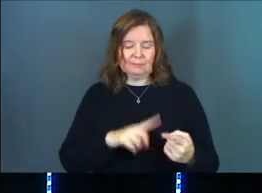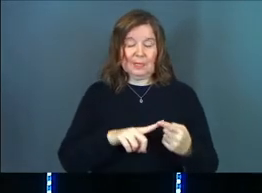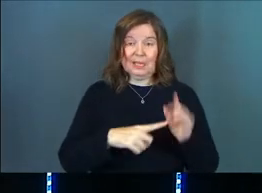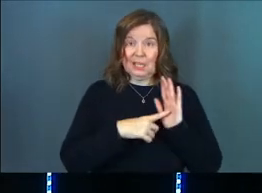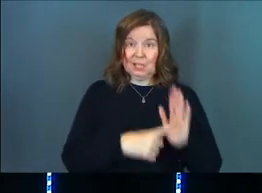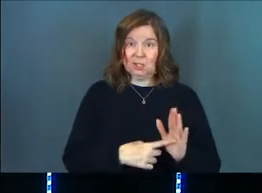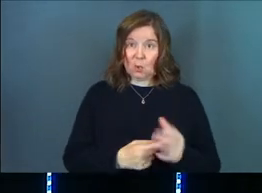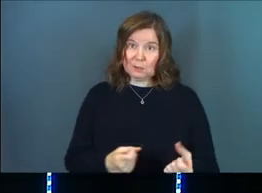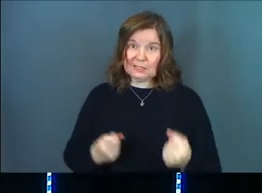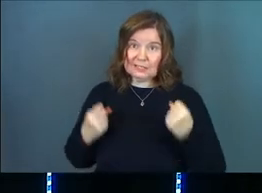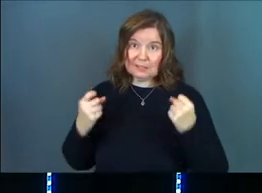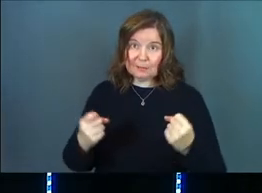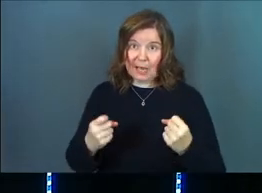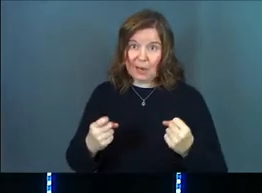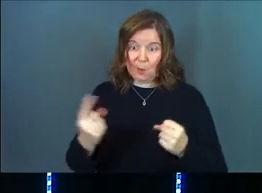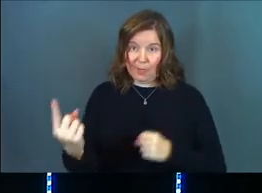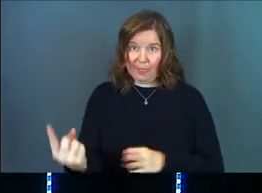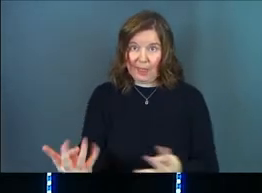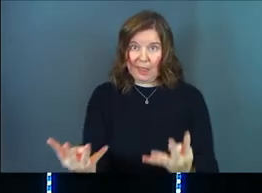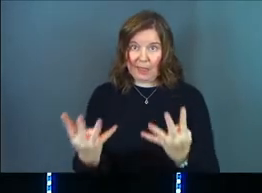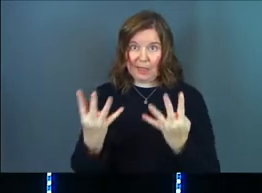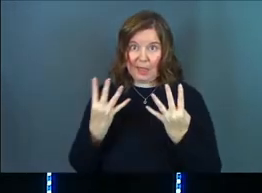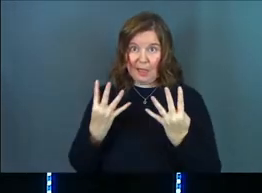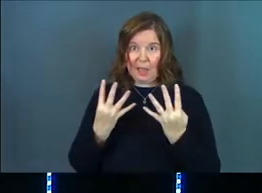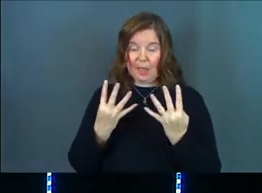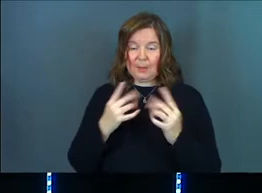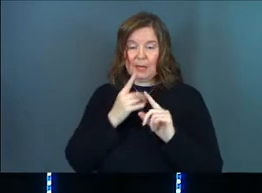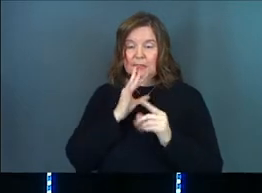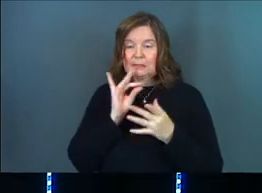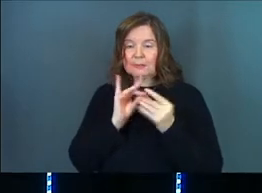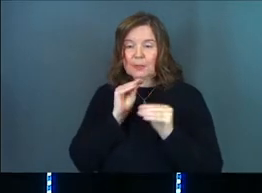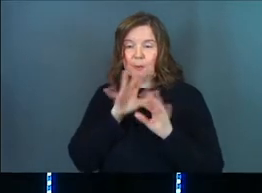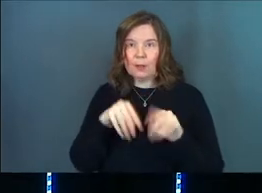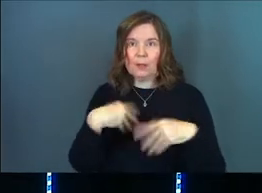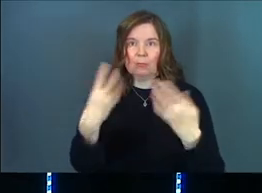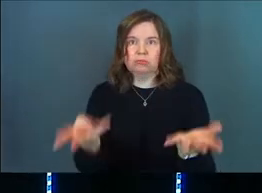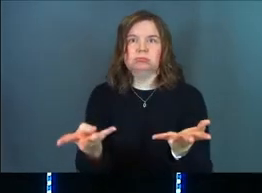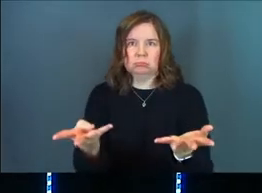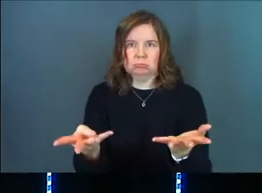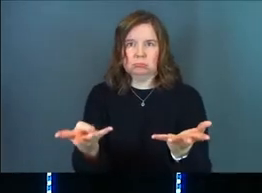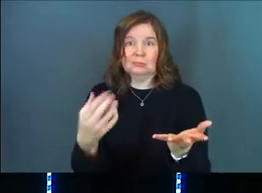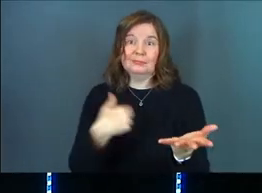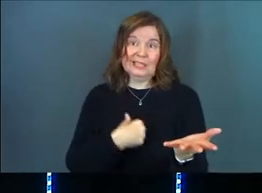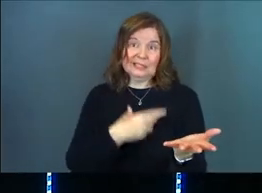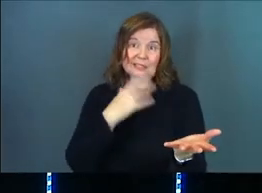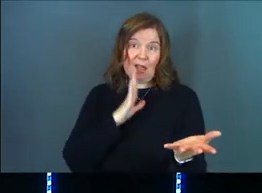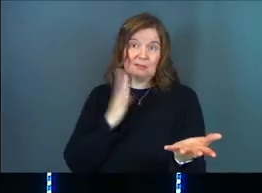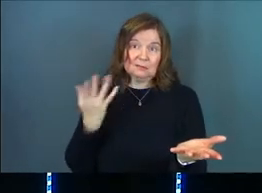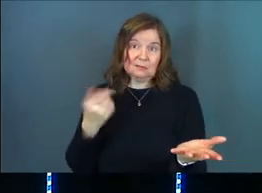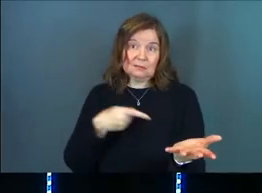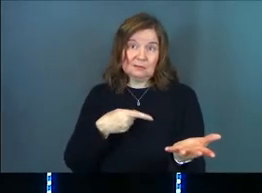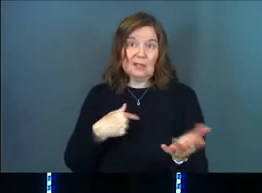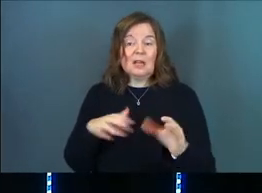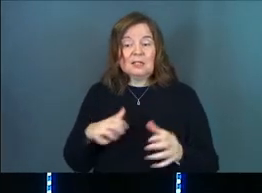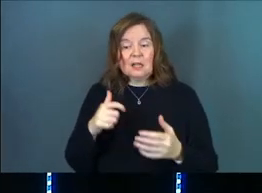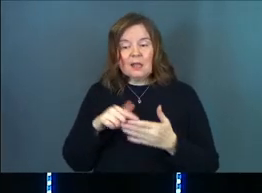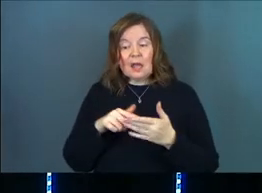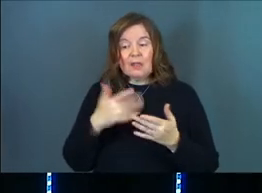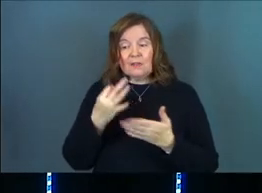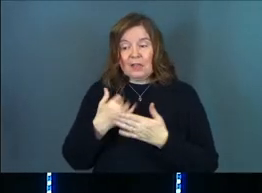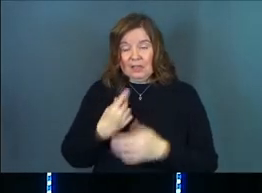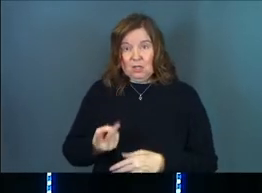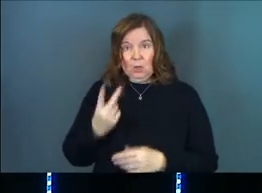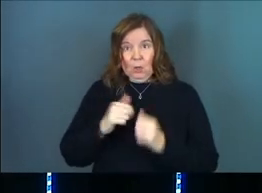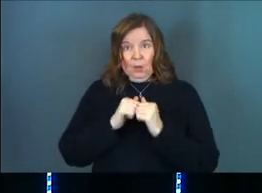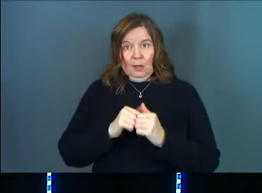his godlike power when they come, and he drops them all. He's God. And he does this, and the fact that